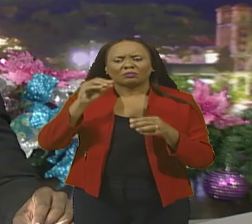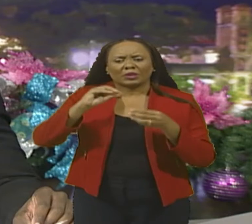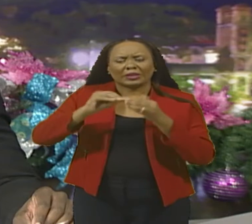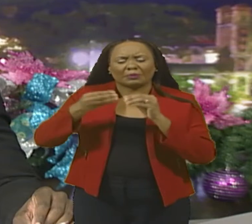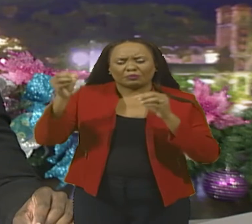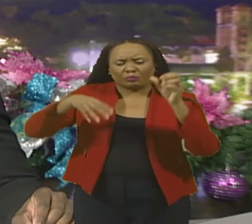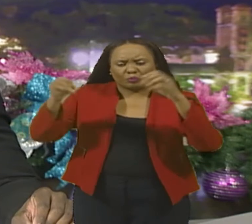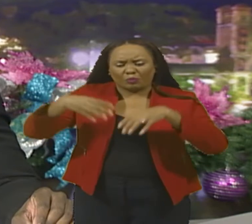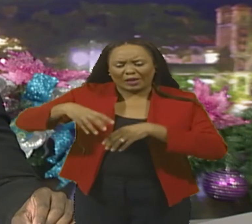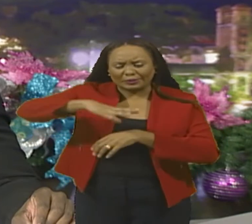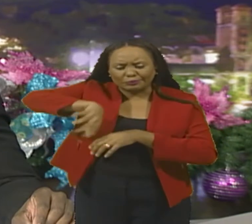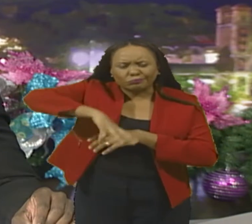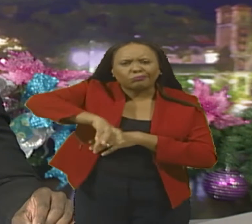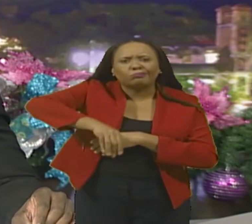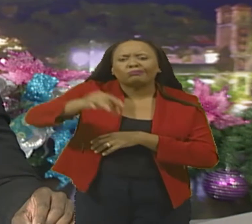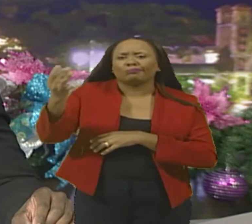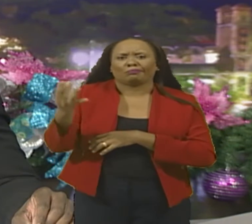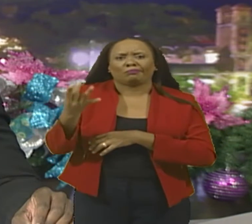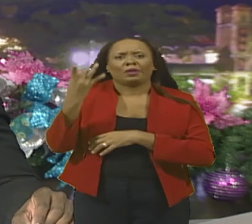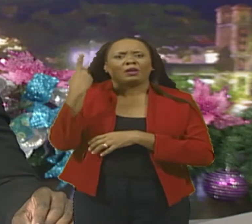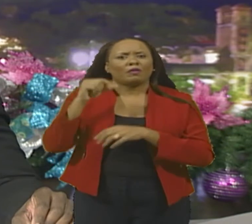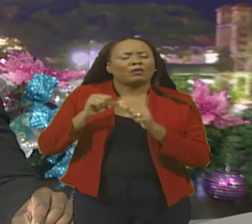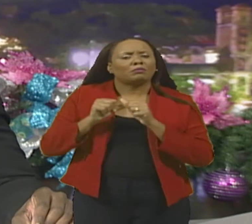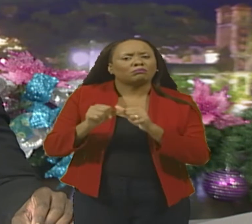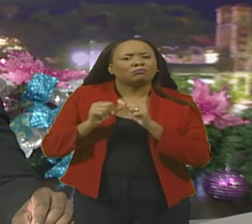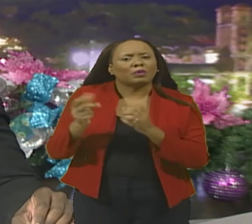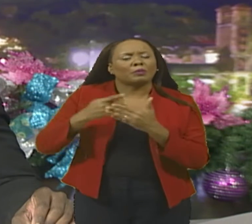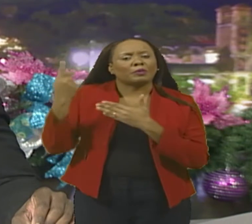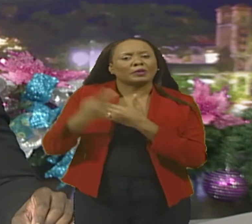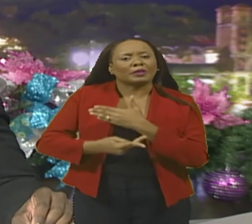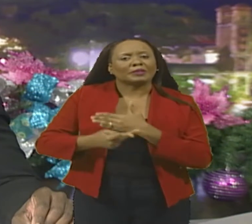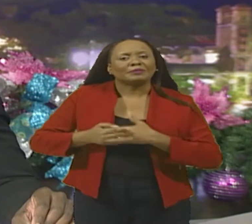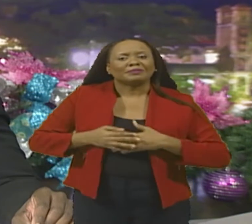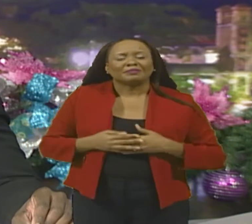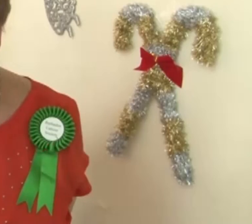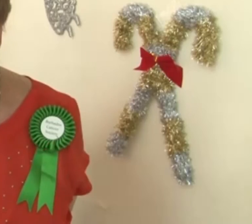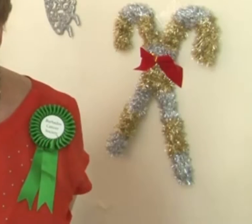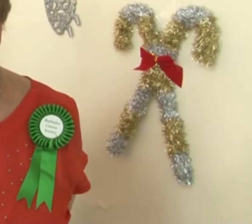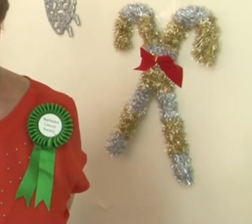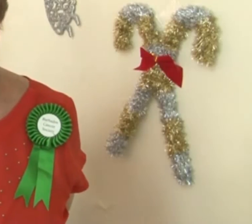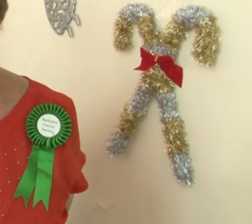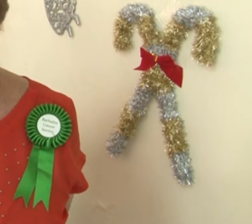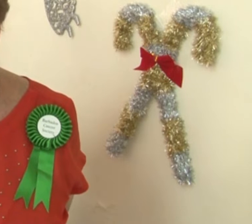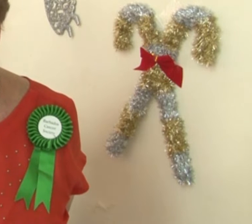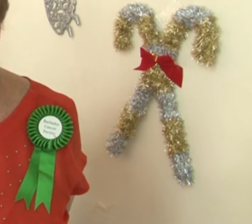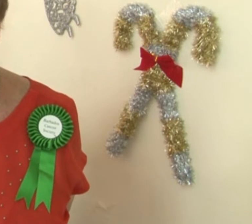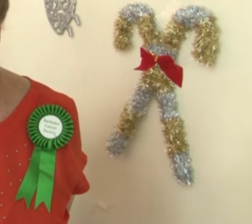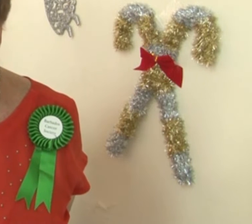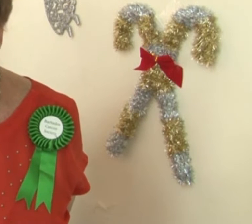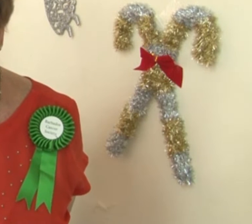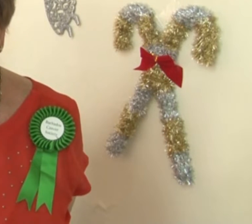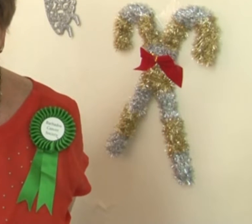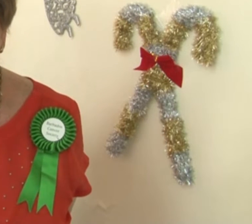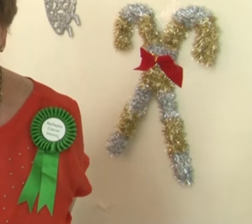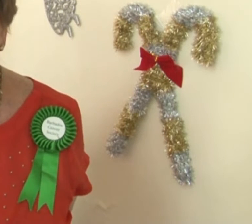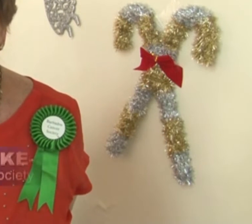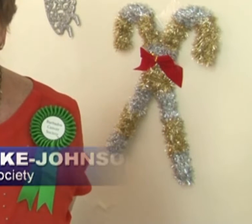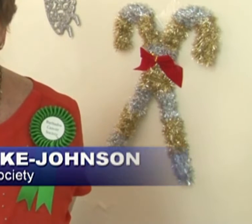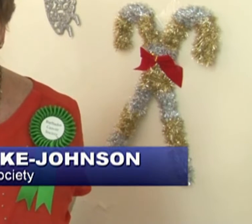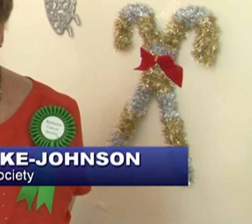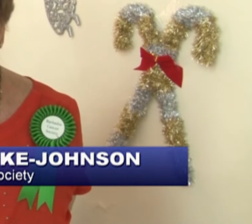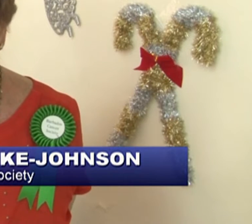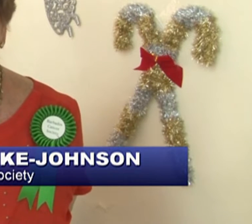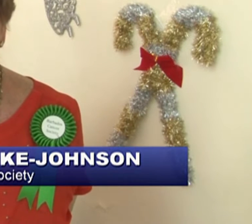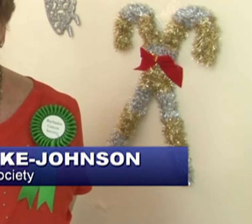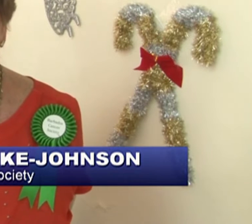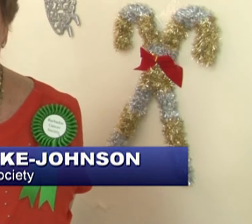manage the society and to keep all of their programs running. There are many areas where we do need funds, and we have